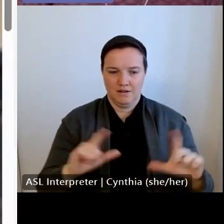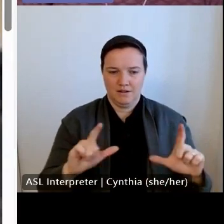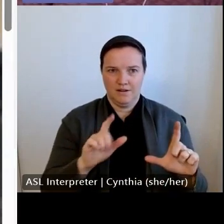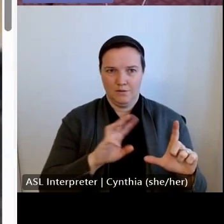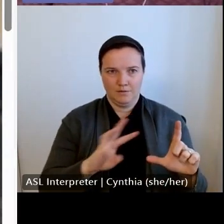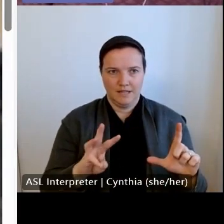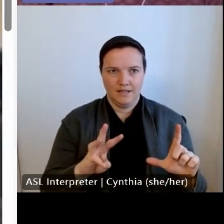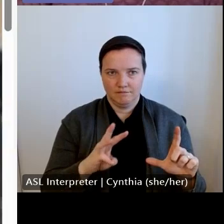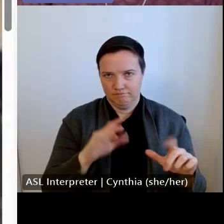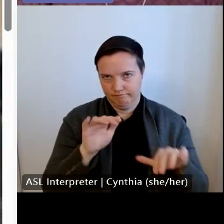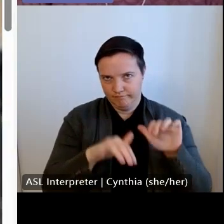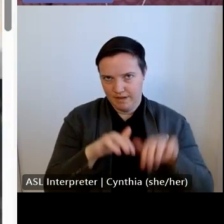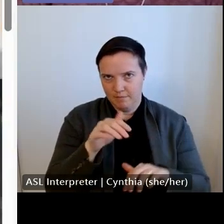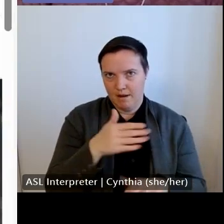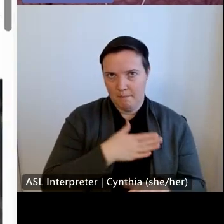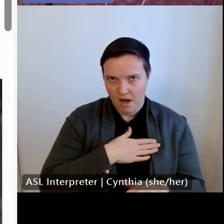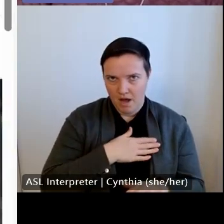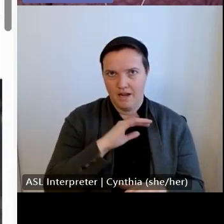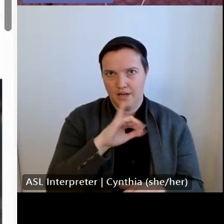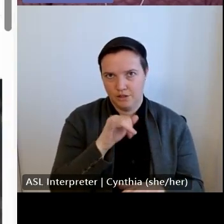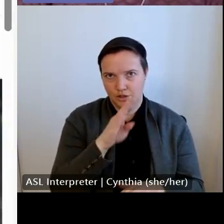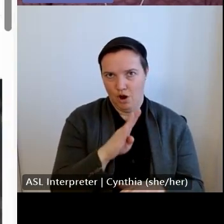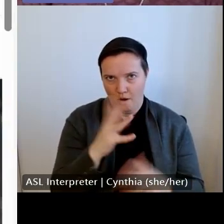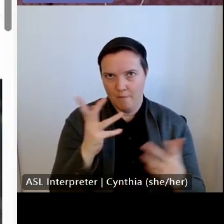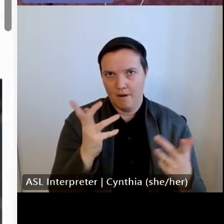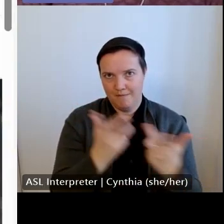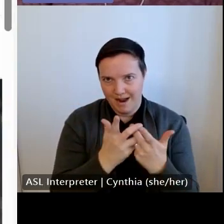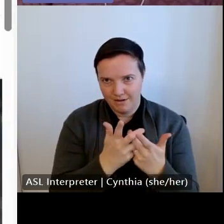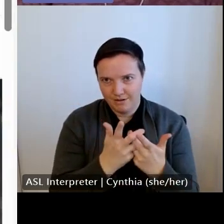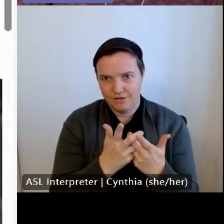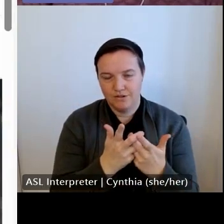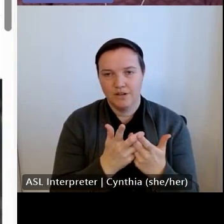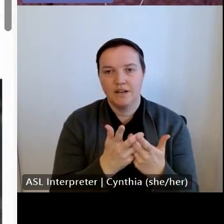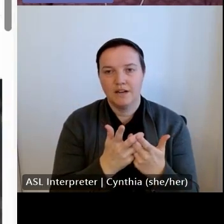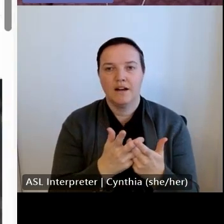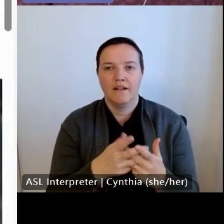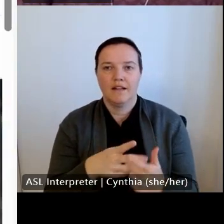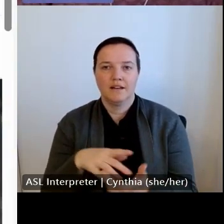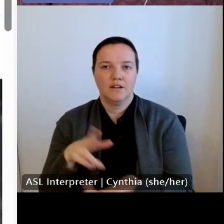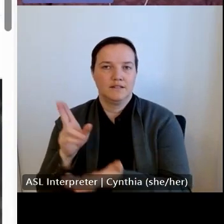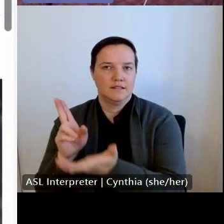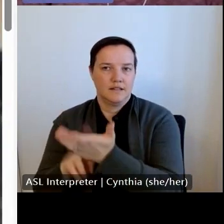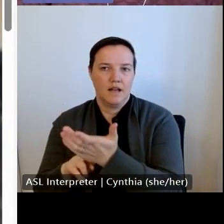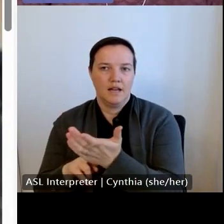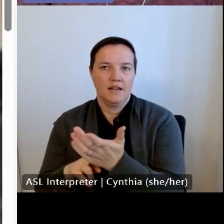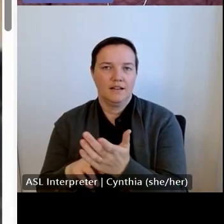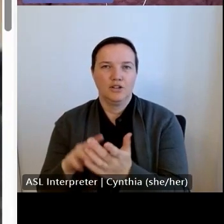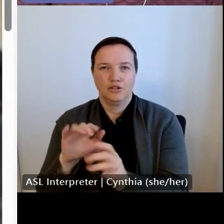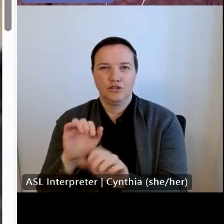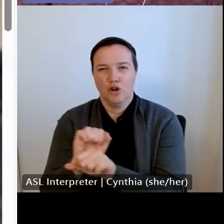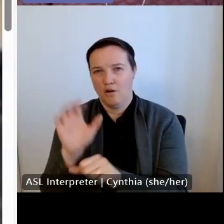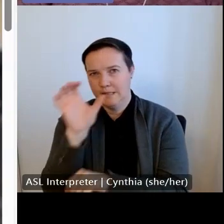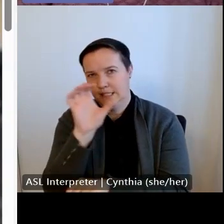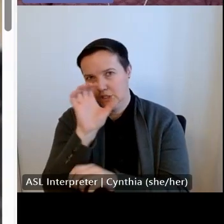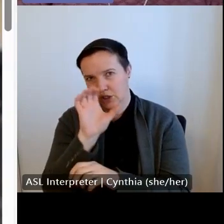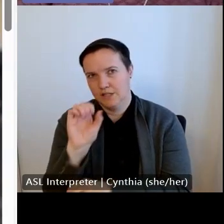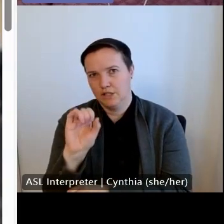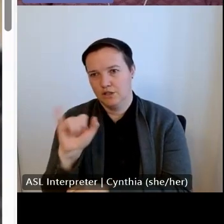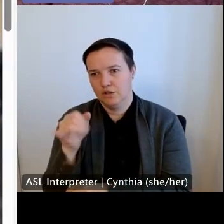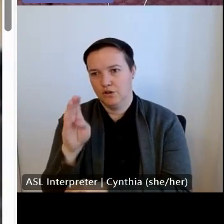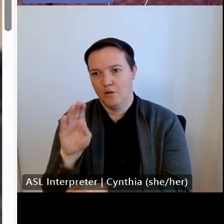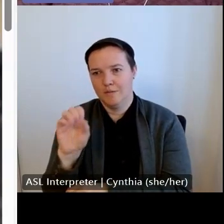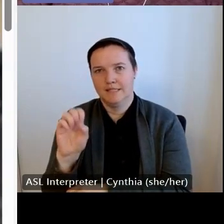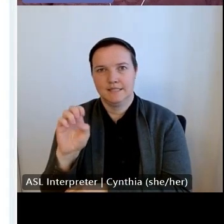Job Match, and then you'll select to sign in as a job seeker. Now, I've skipped a few steps here for